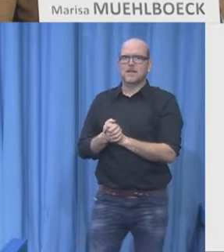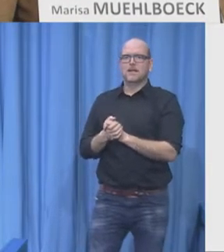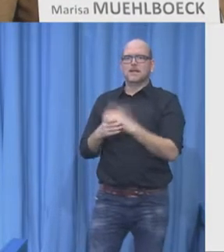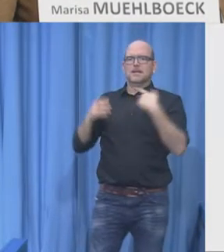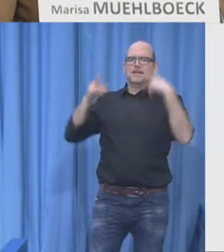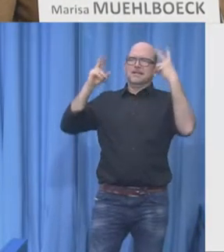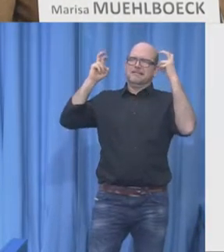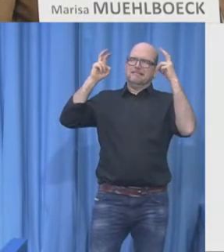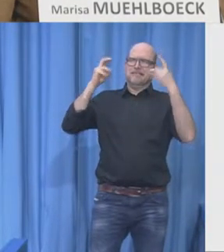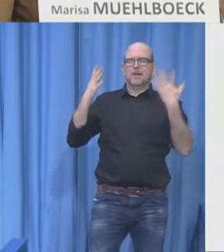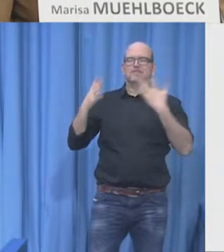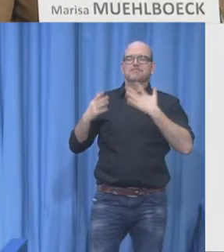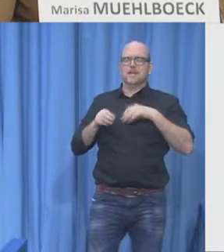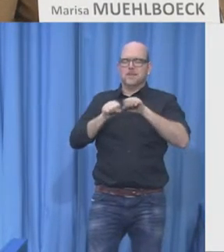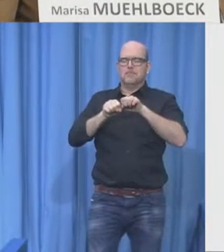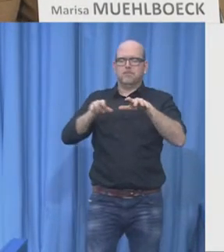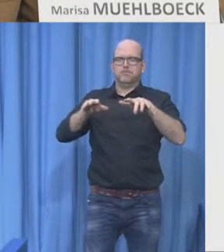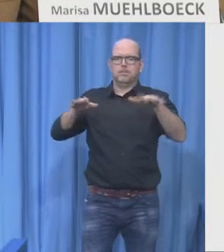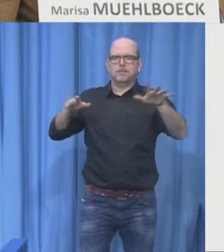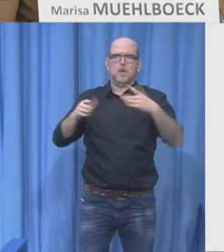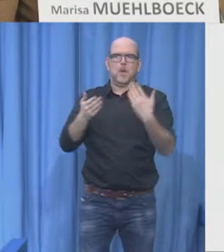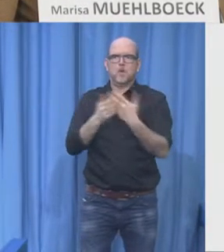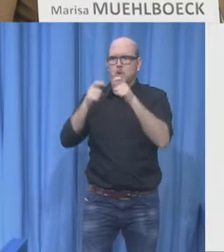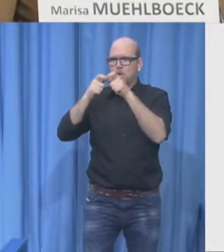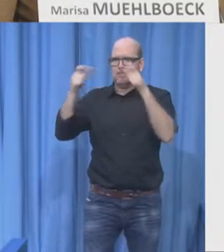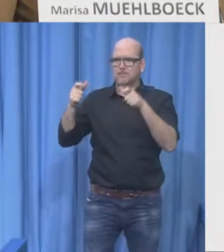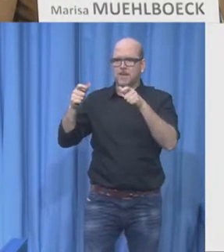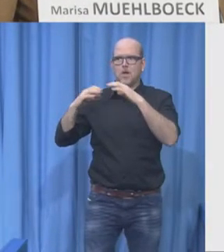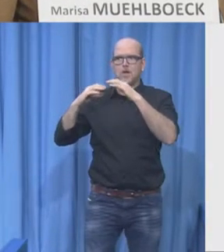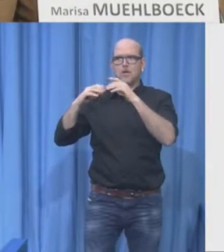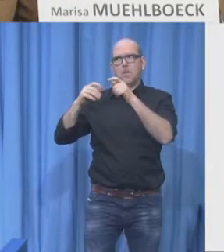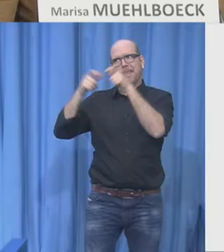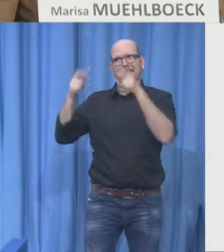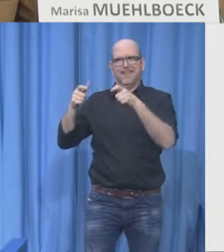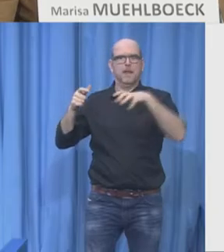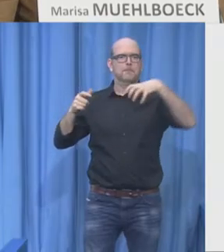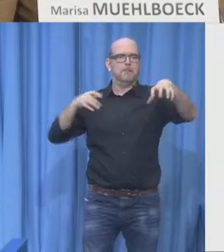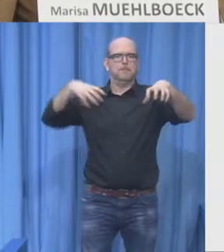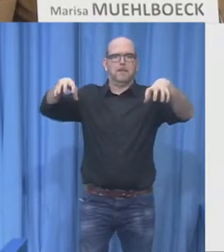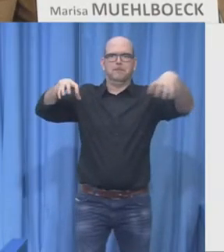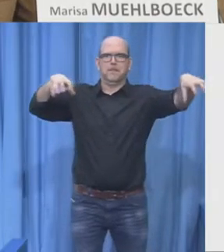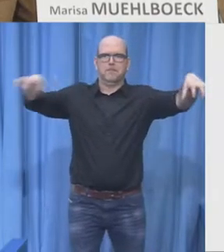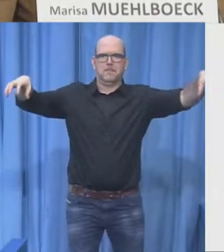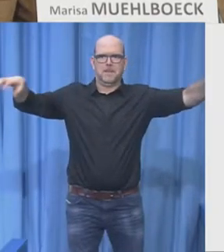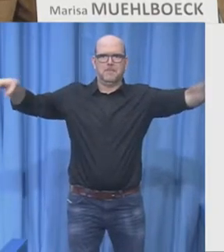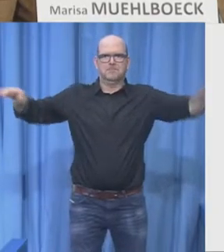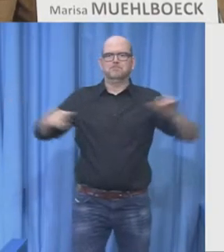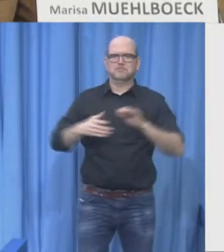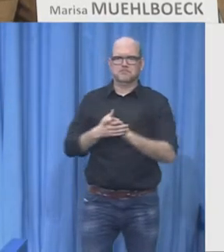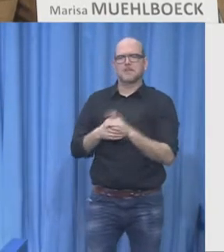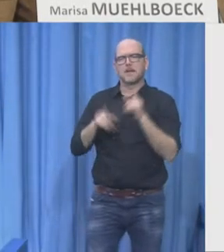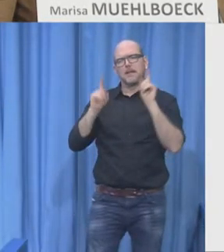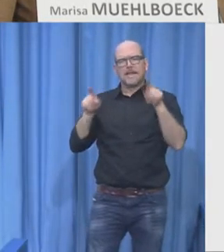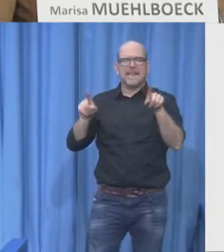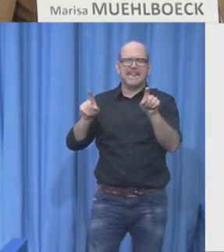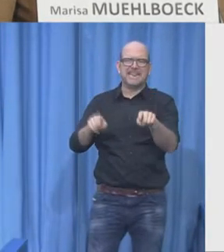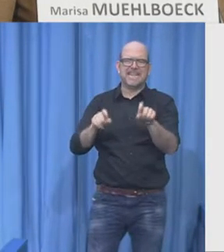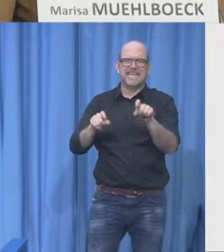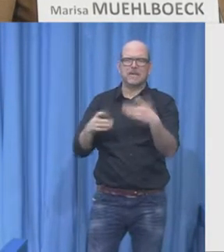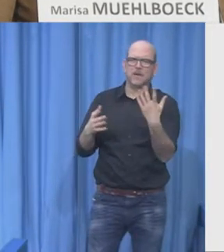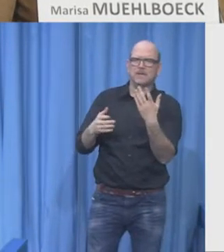model. This means we will include different stakeholder groups, especially, of course, our potential future